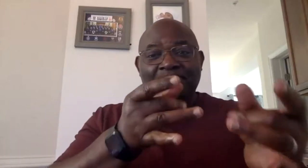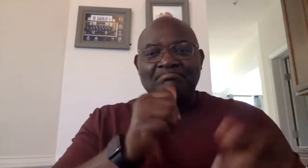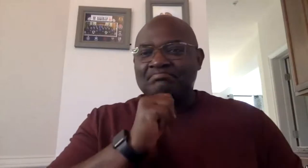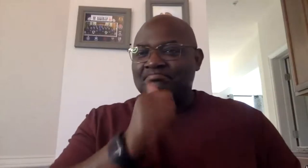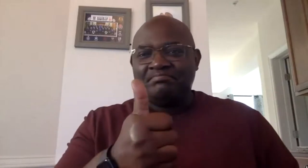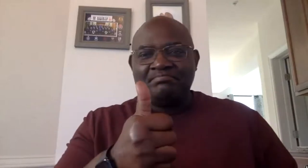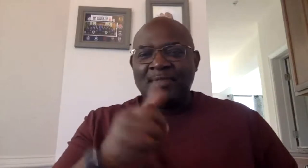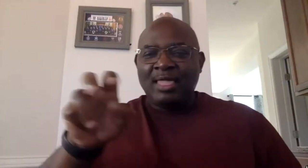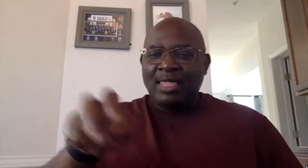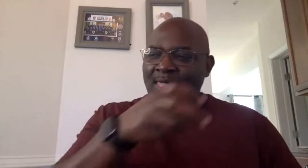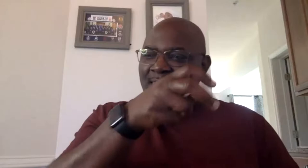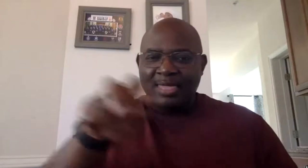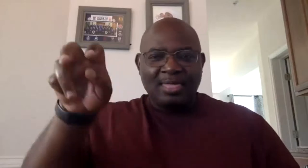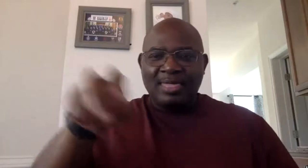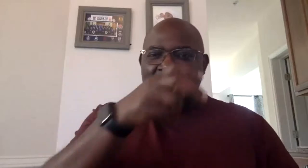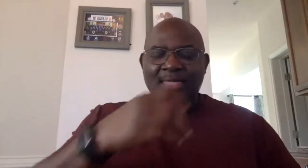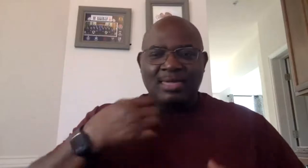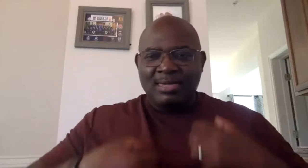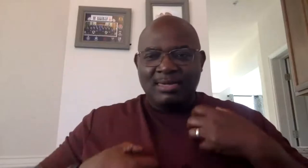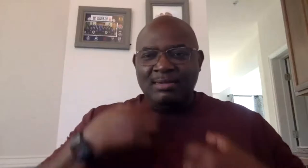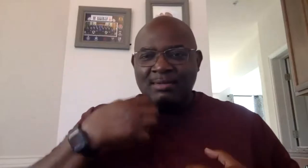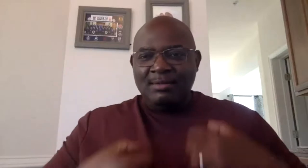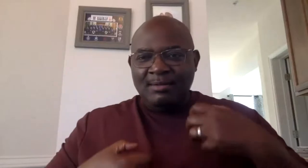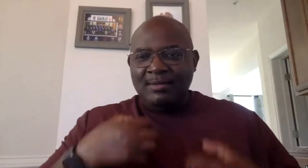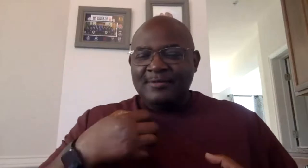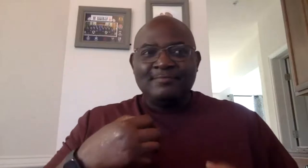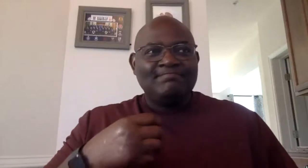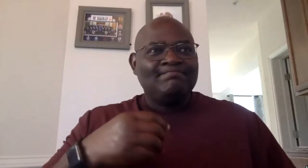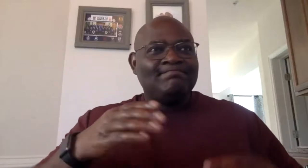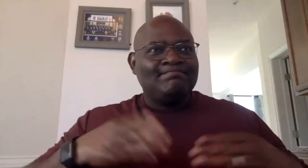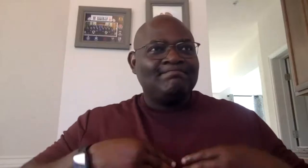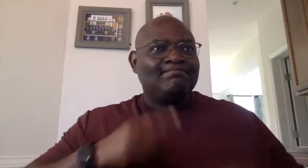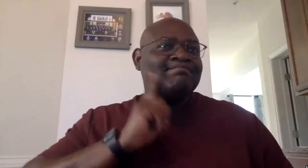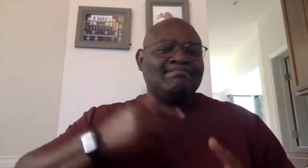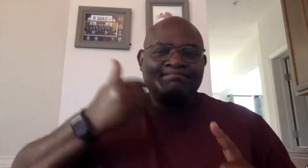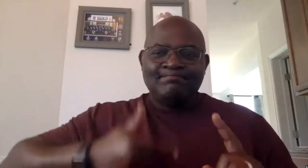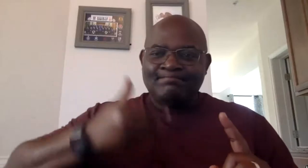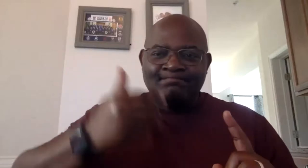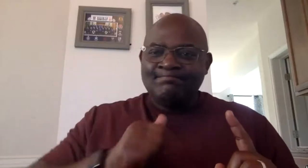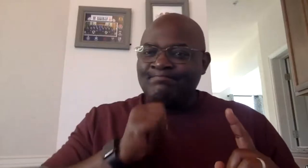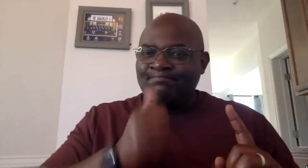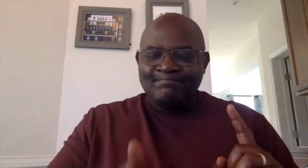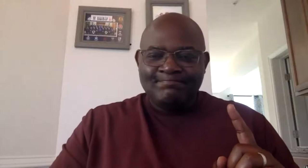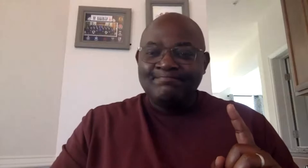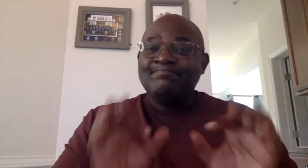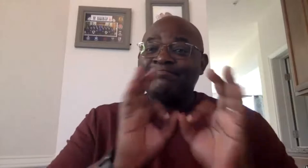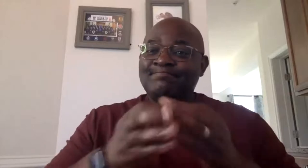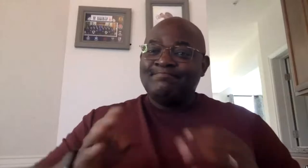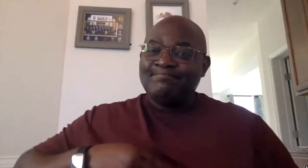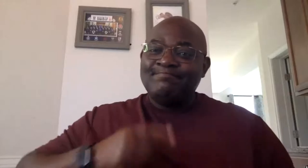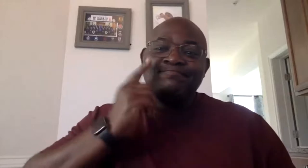deaf culture, but that transition, it was not smooth at all. I kept swaying back and forth, and it was in different paths and different emotions.